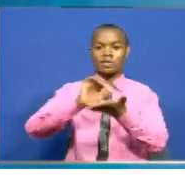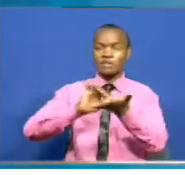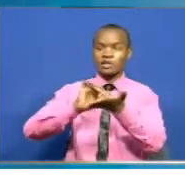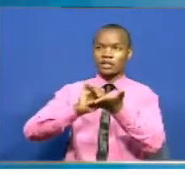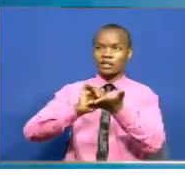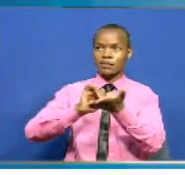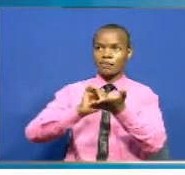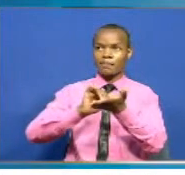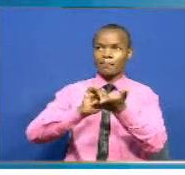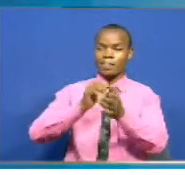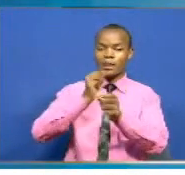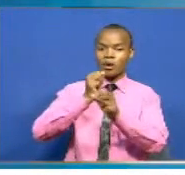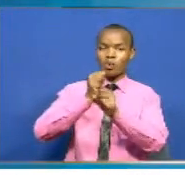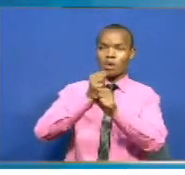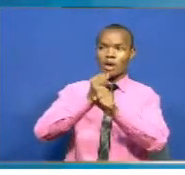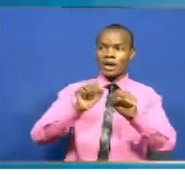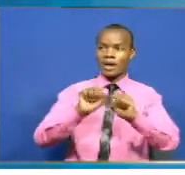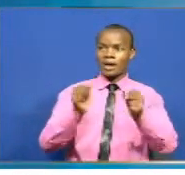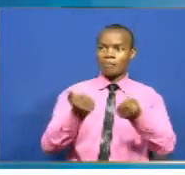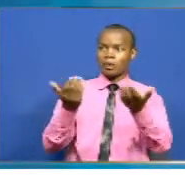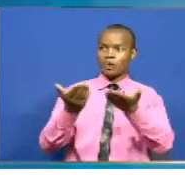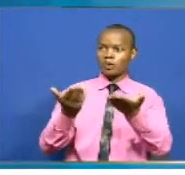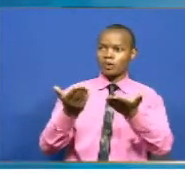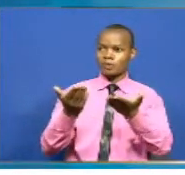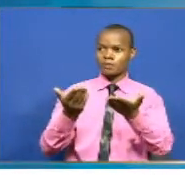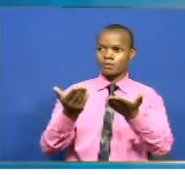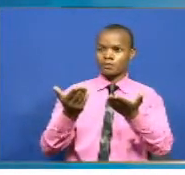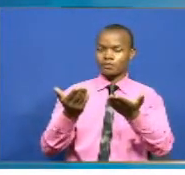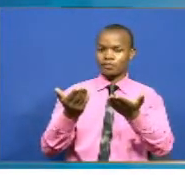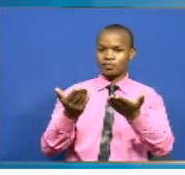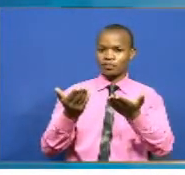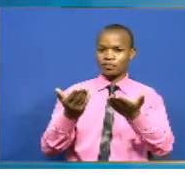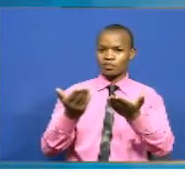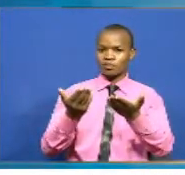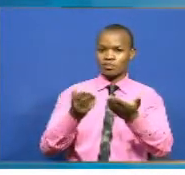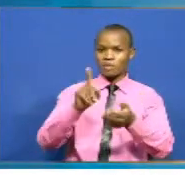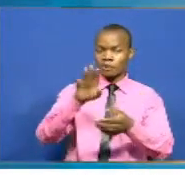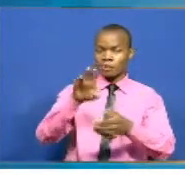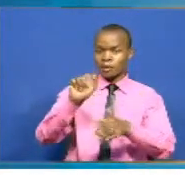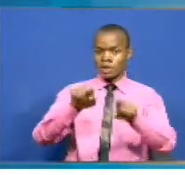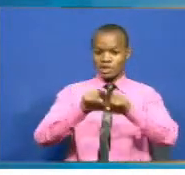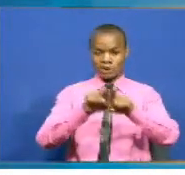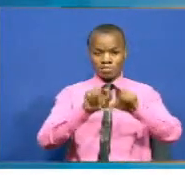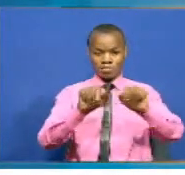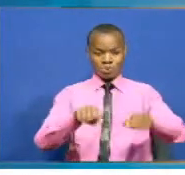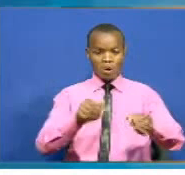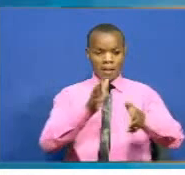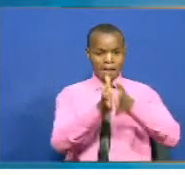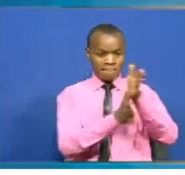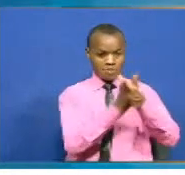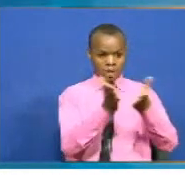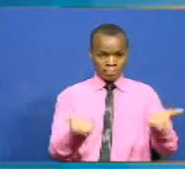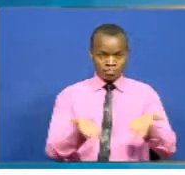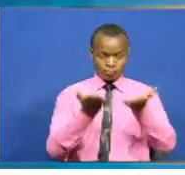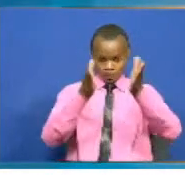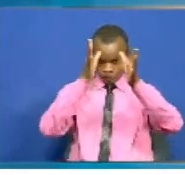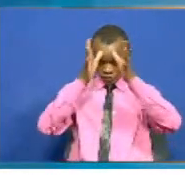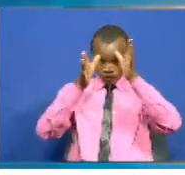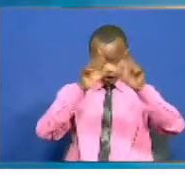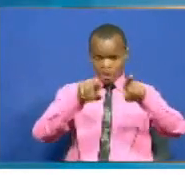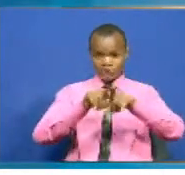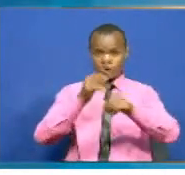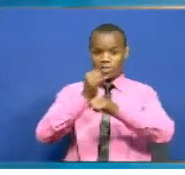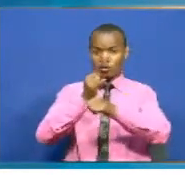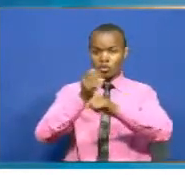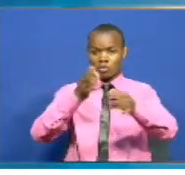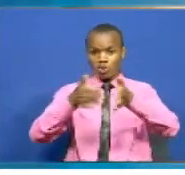that function is currently taking place is expected to really boost innovations in the country and also provide job opportunities